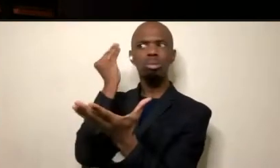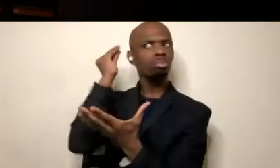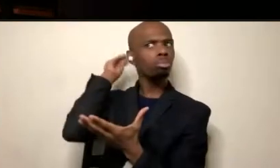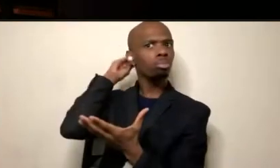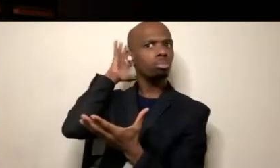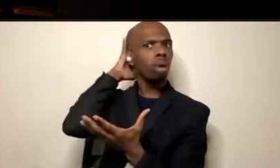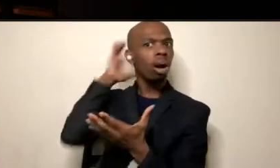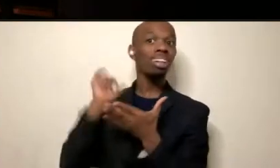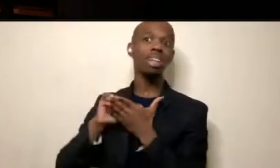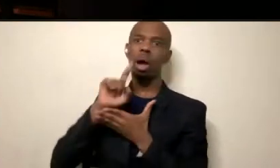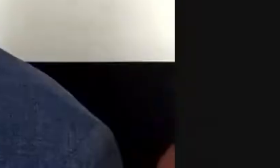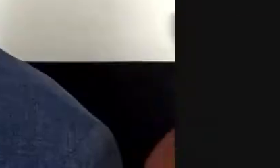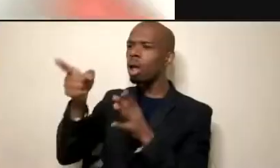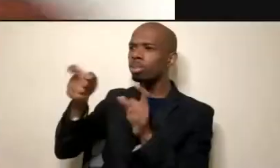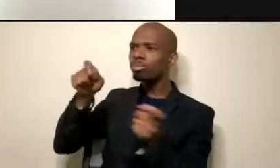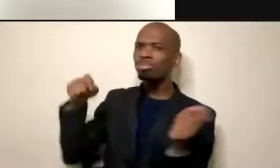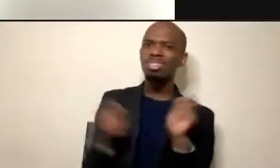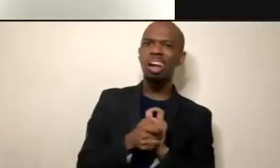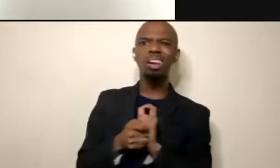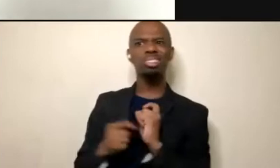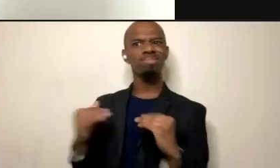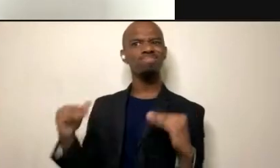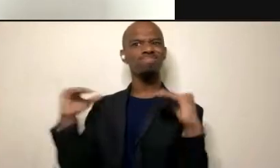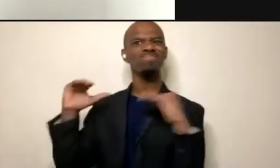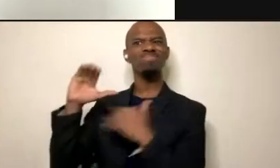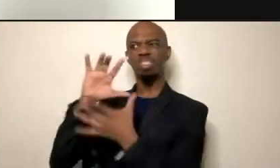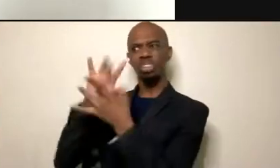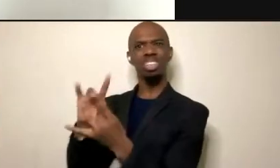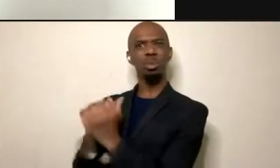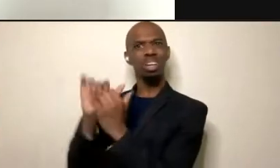It really does. Yeah. Well, and it sticks with you. You don't,